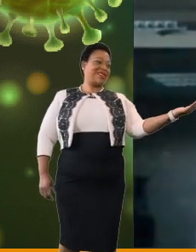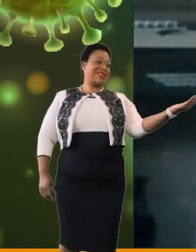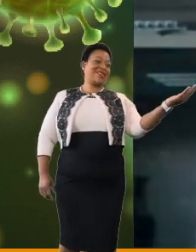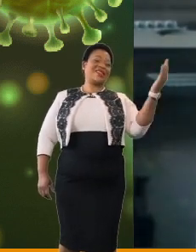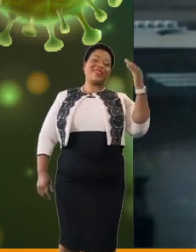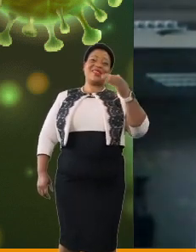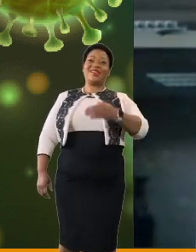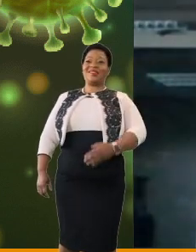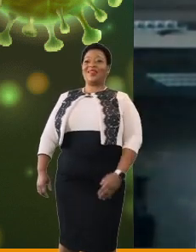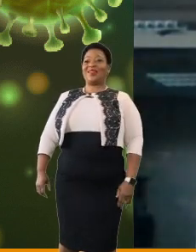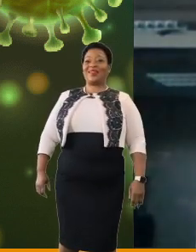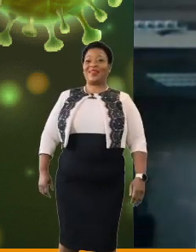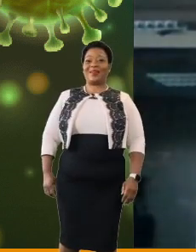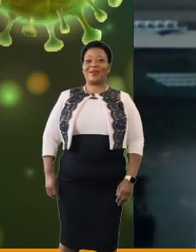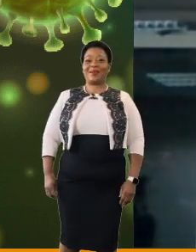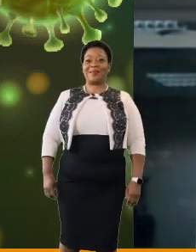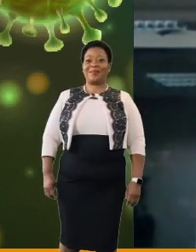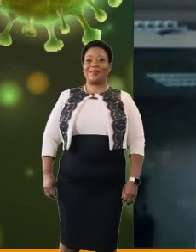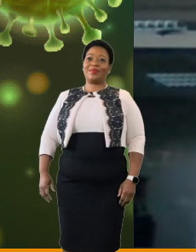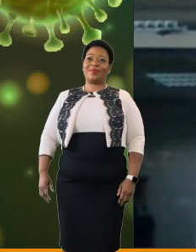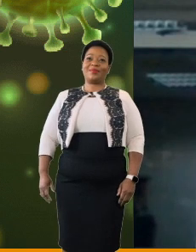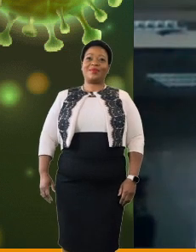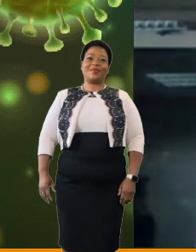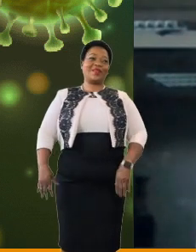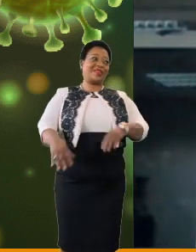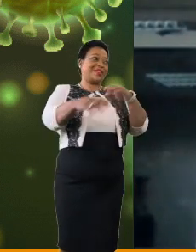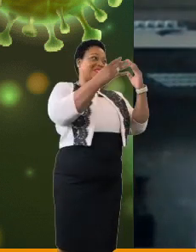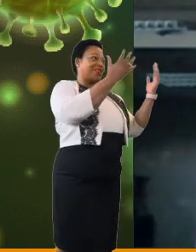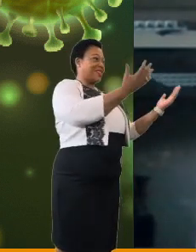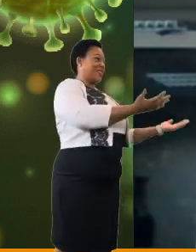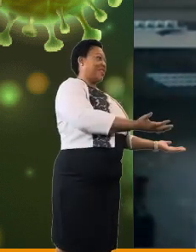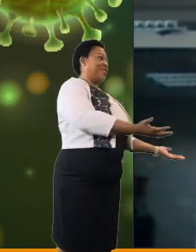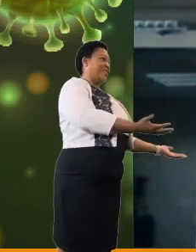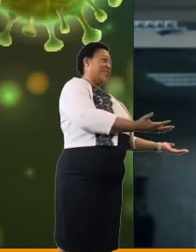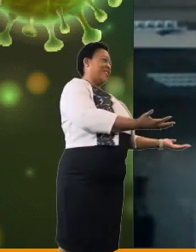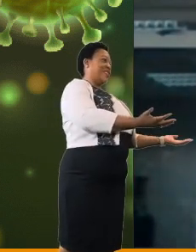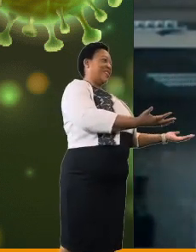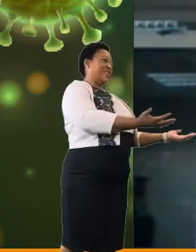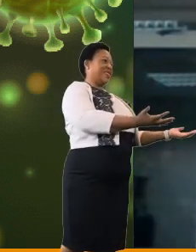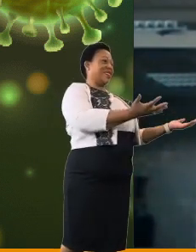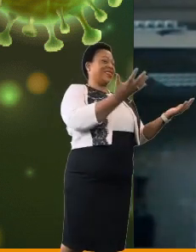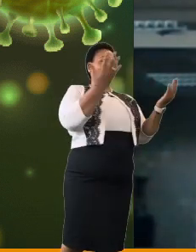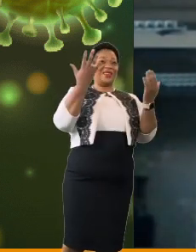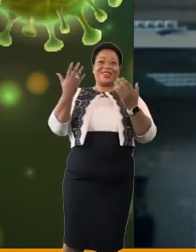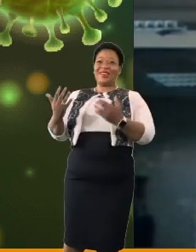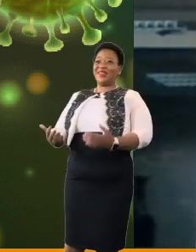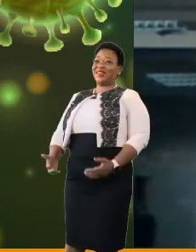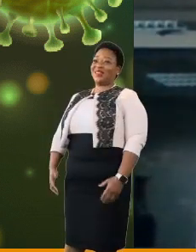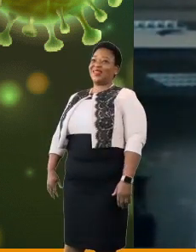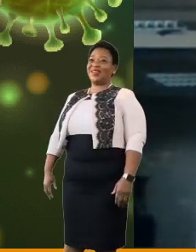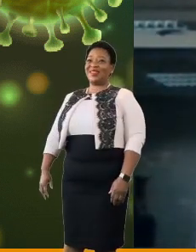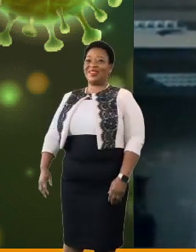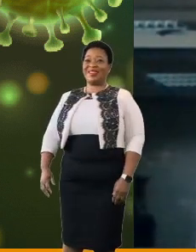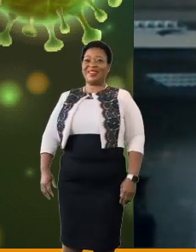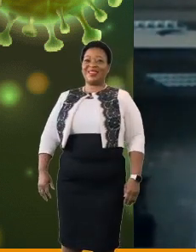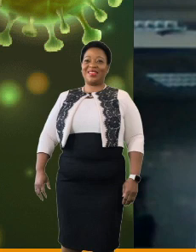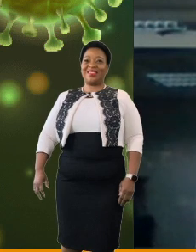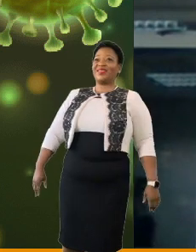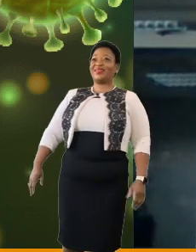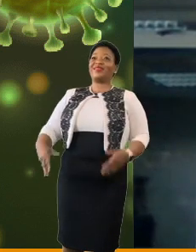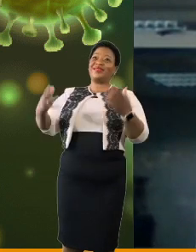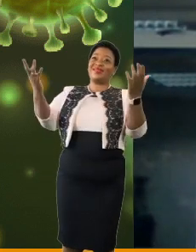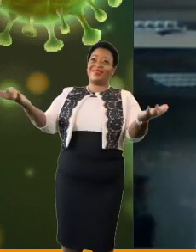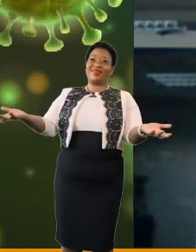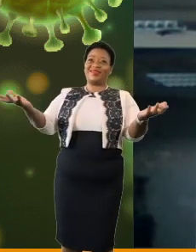they open their businesses, post-COVID. So that's just one of the other key deliverables that came also through